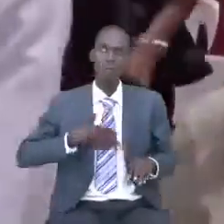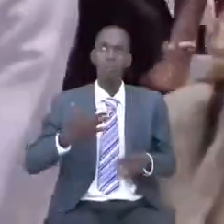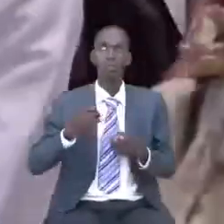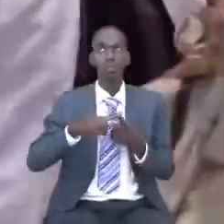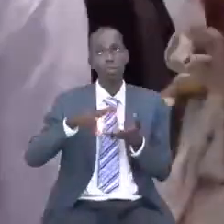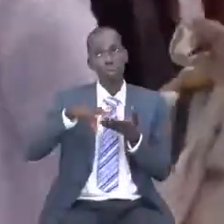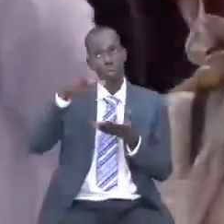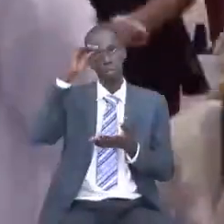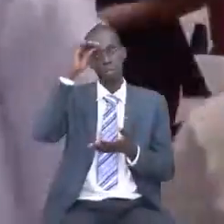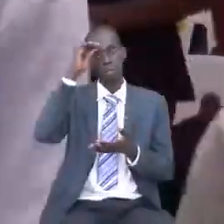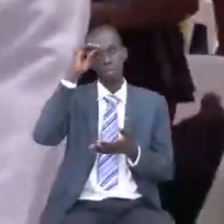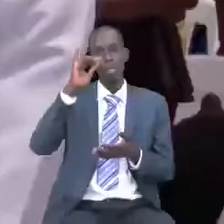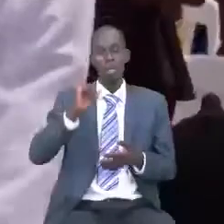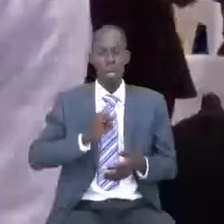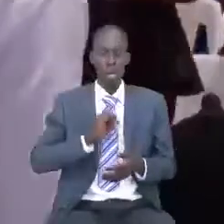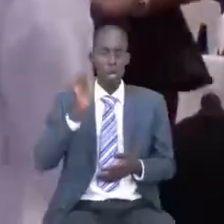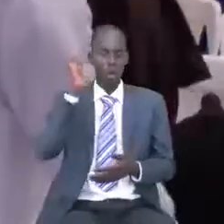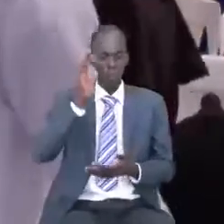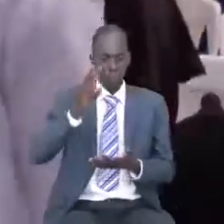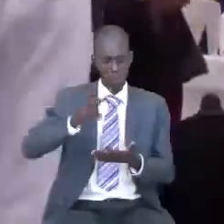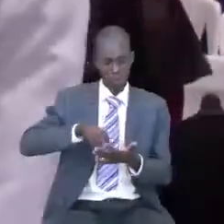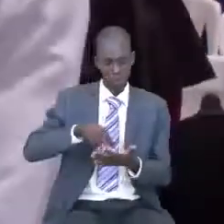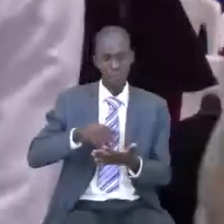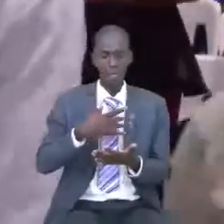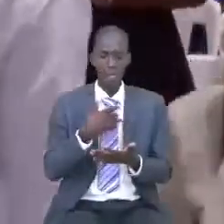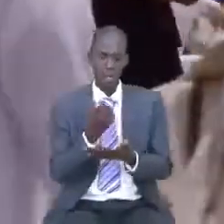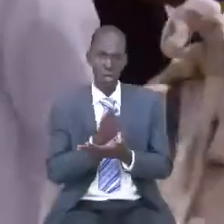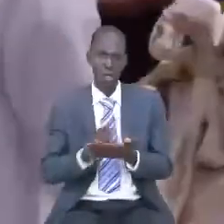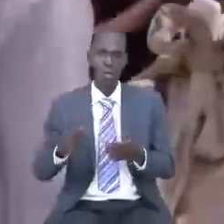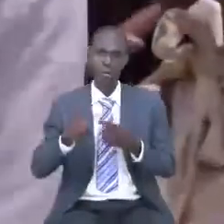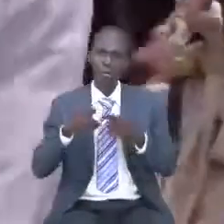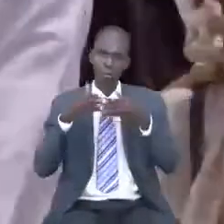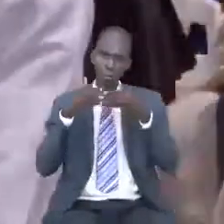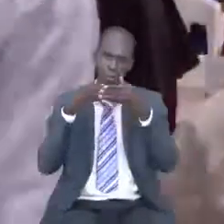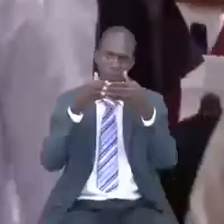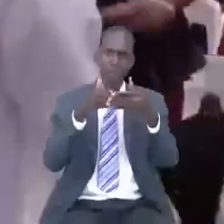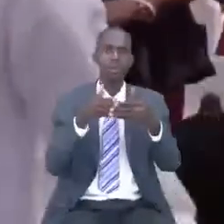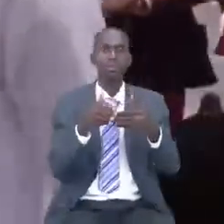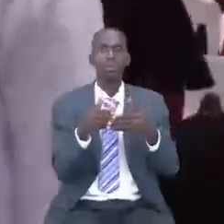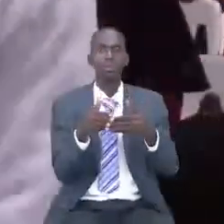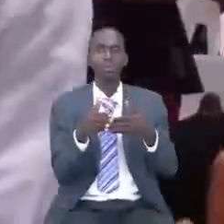I'll read and write to lead.